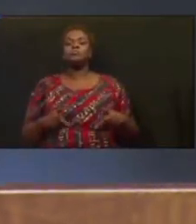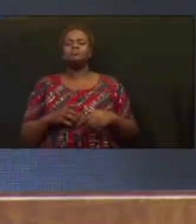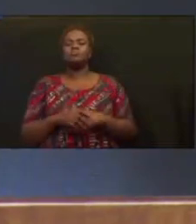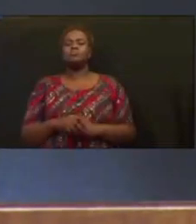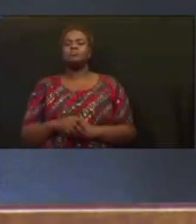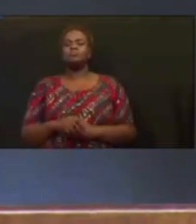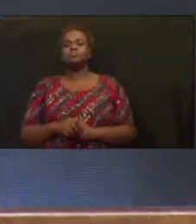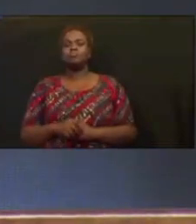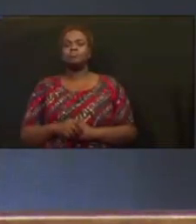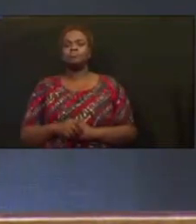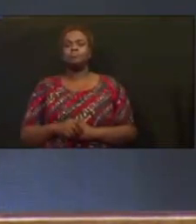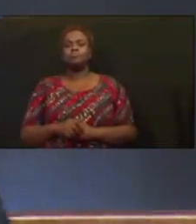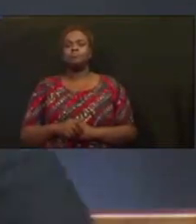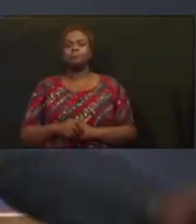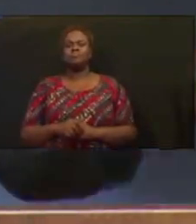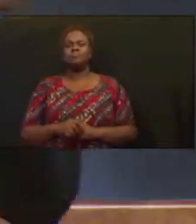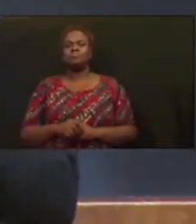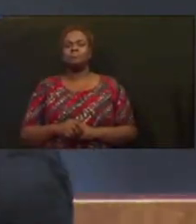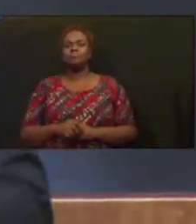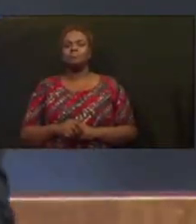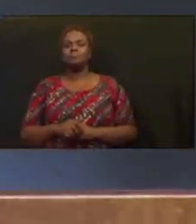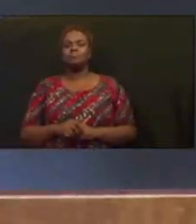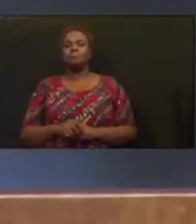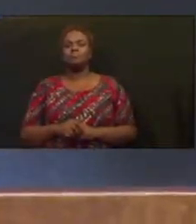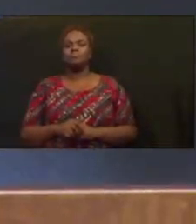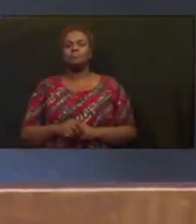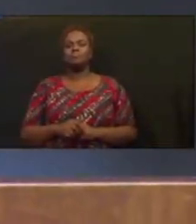pay attention. We're wrapping up.